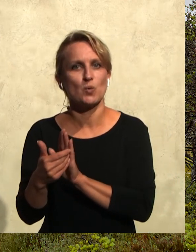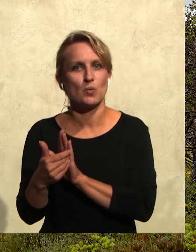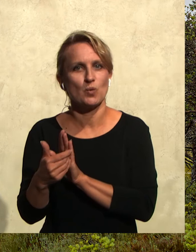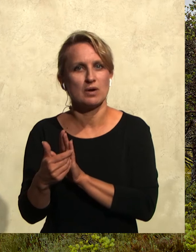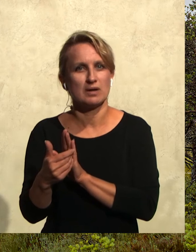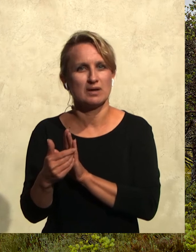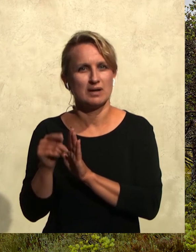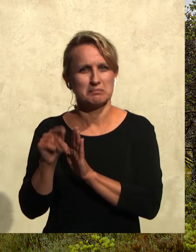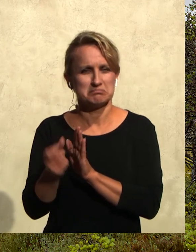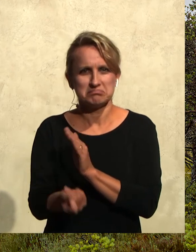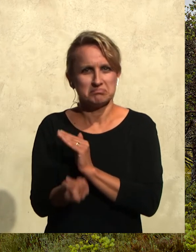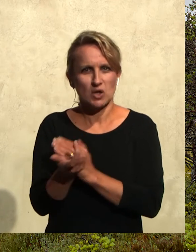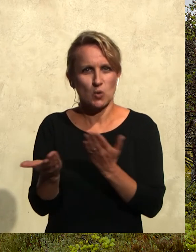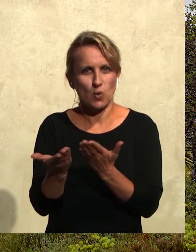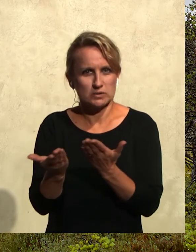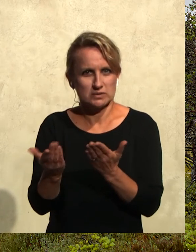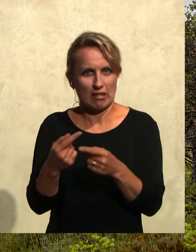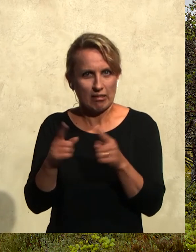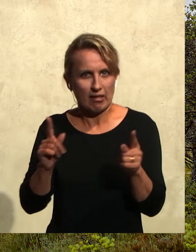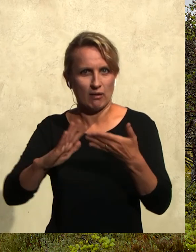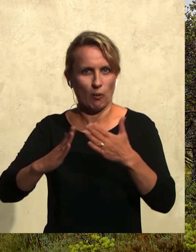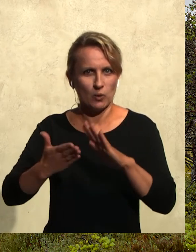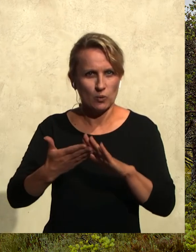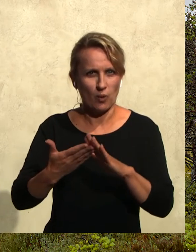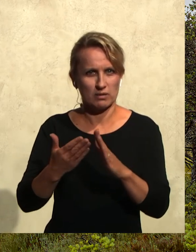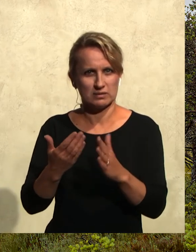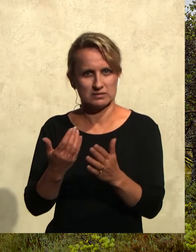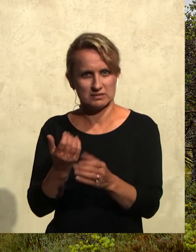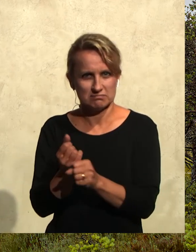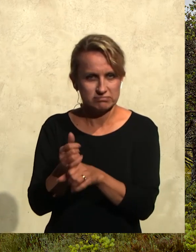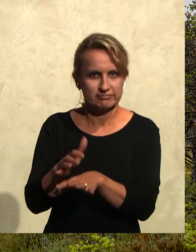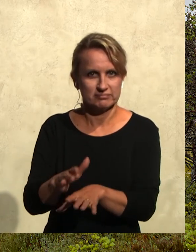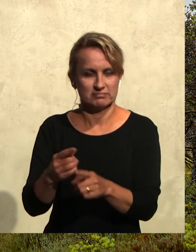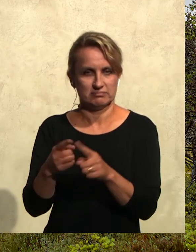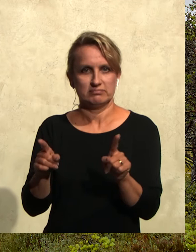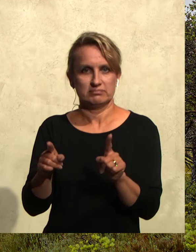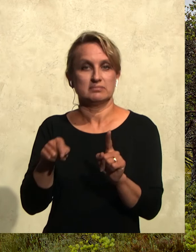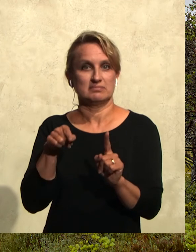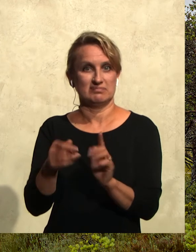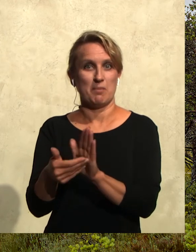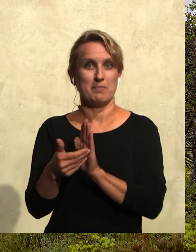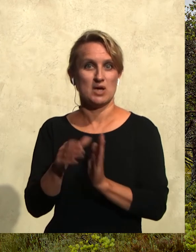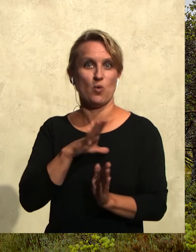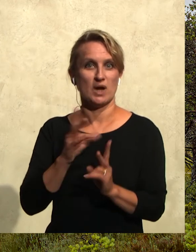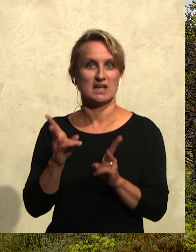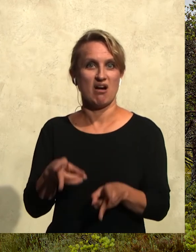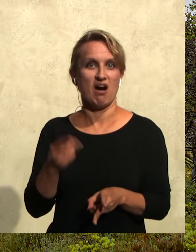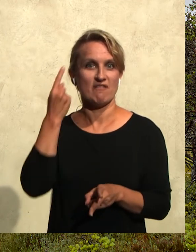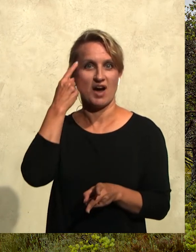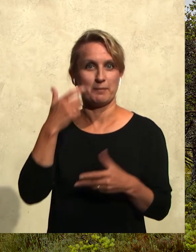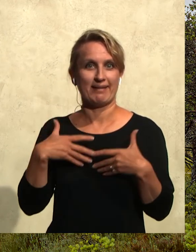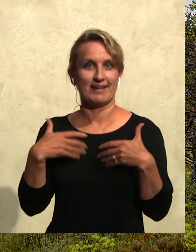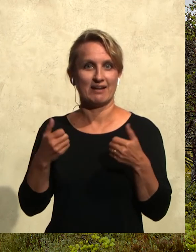own independent effect on mental health, including the isolation, lockdown,